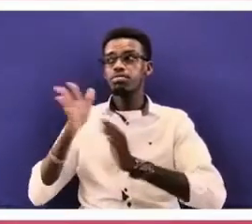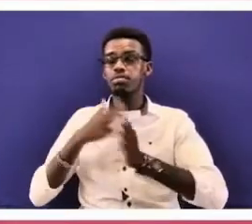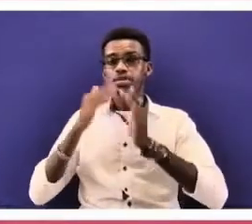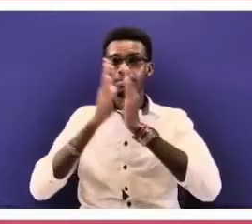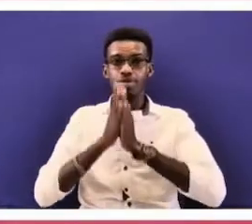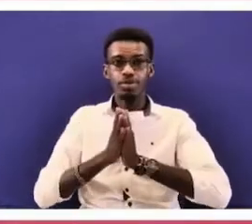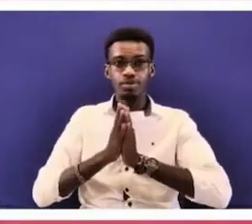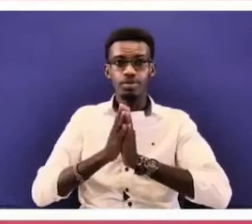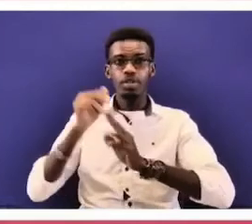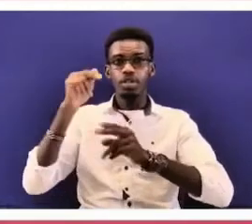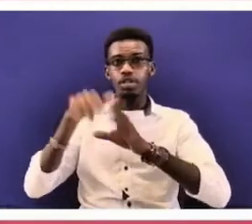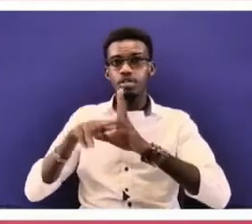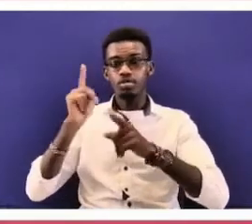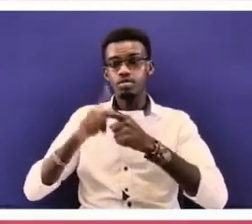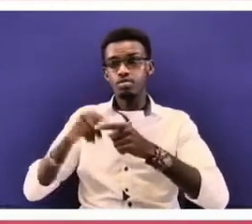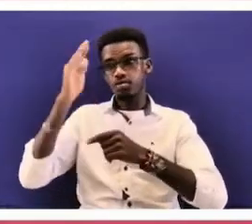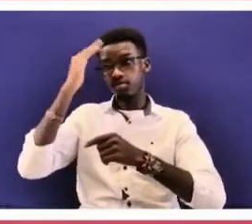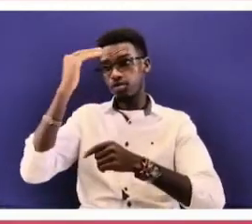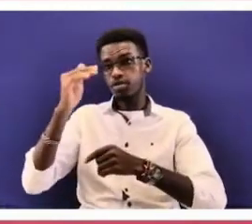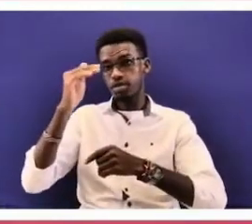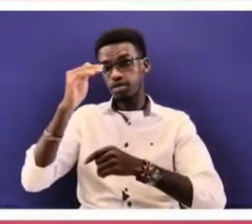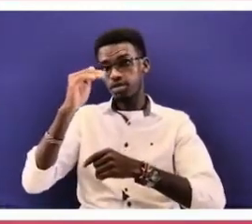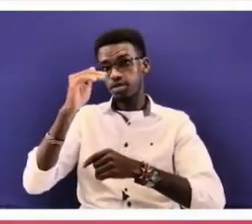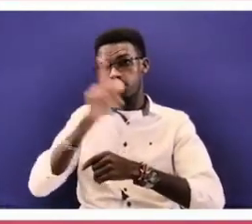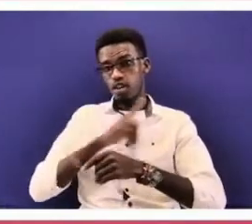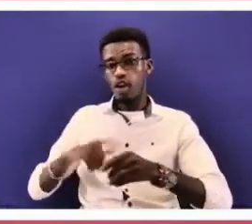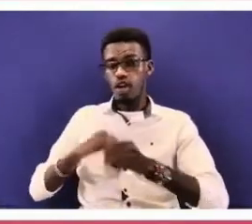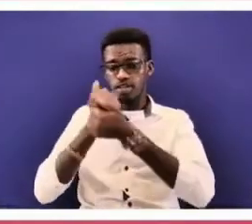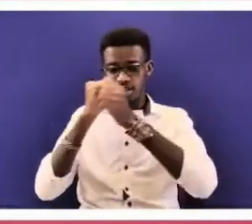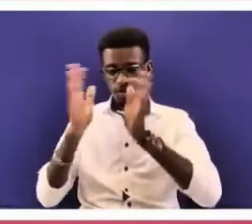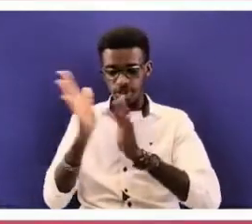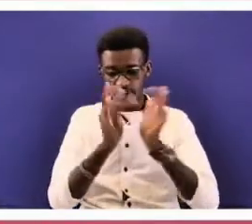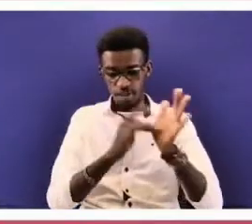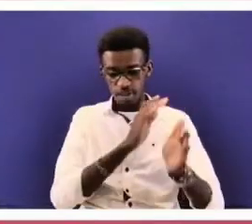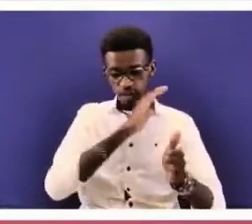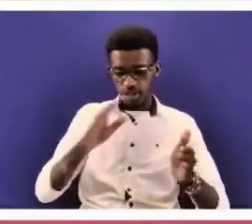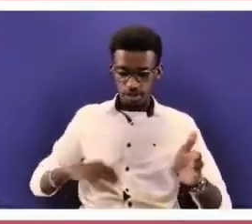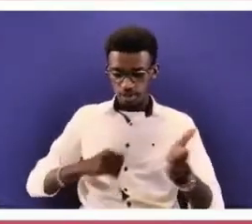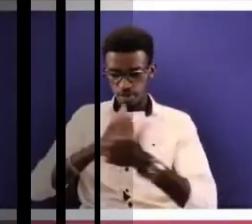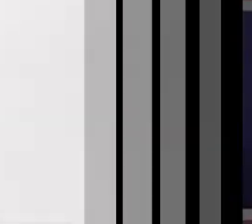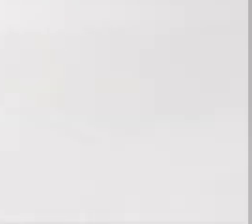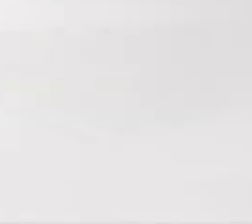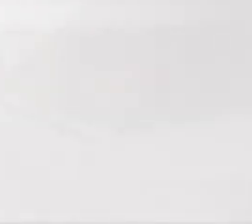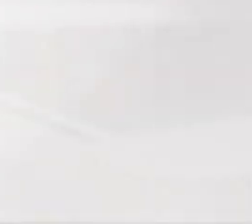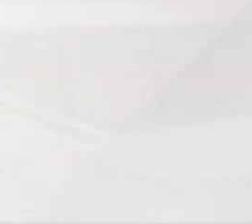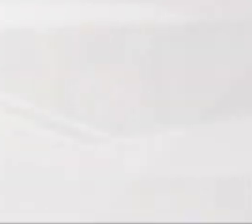in the matchless name of our Lord and Savior Jesus Christ. Amen.